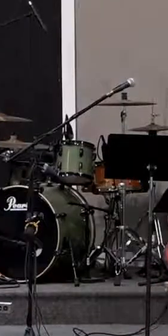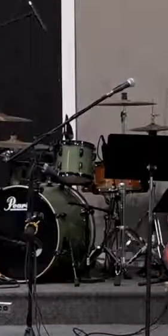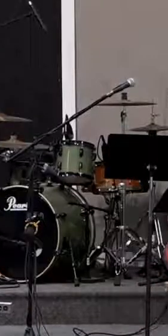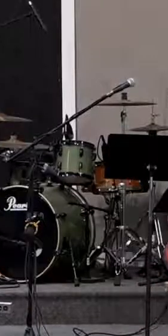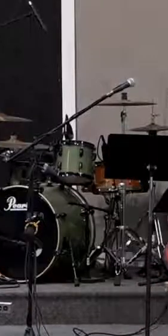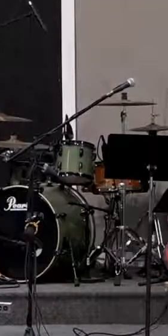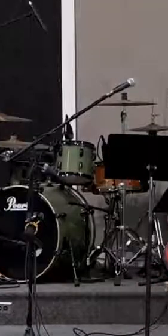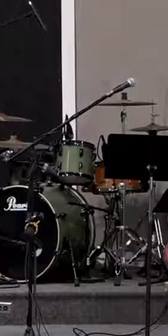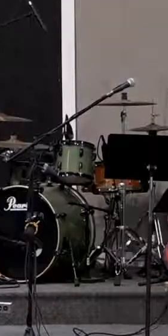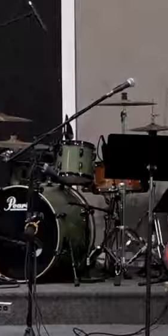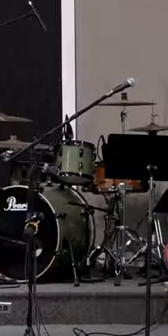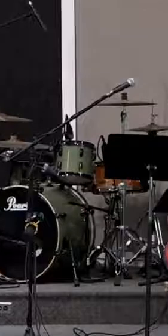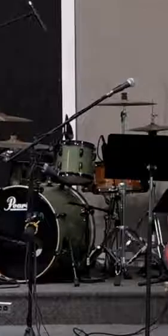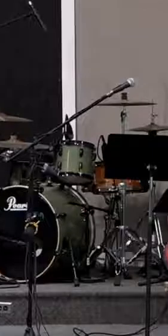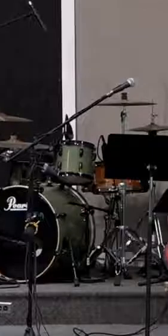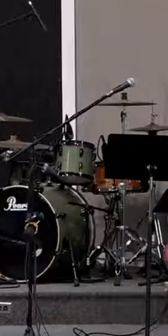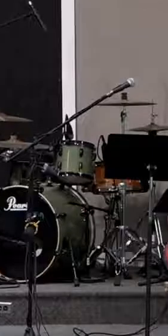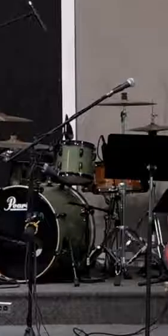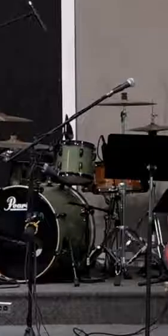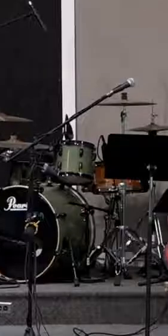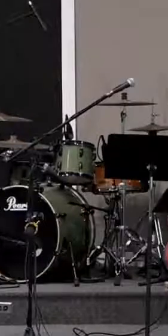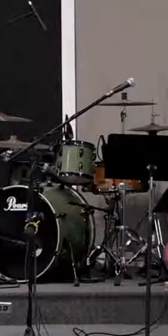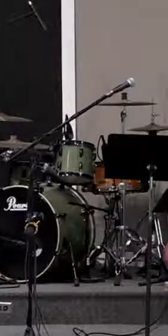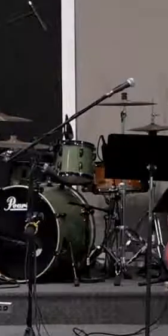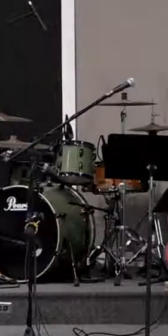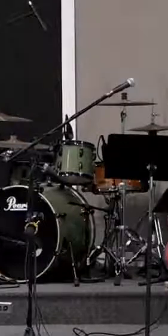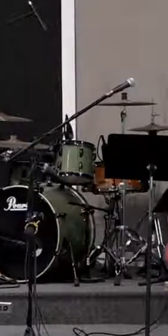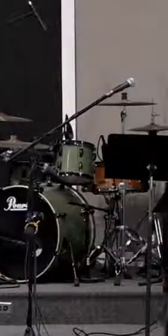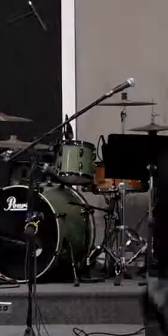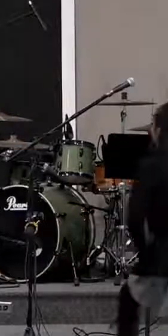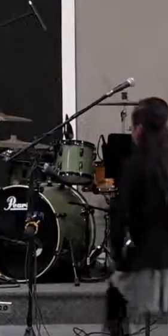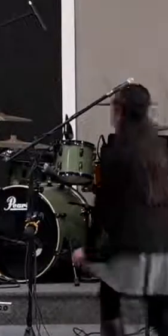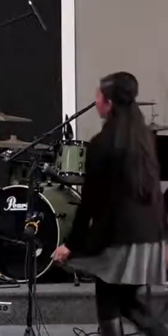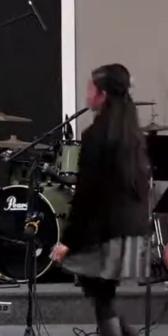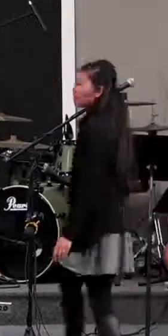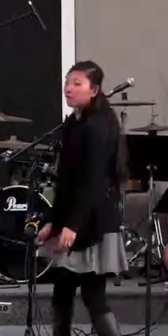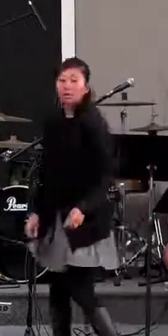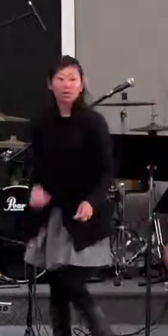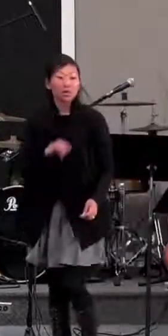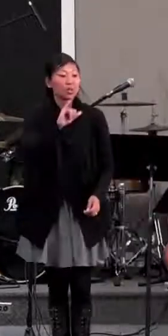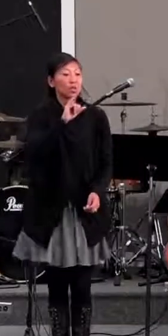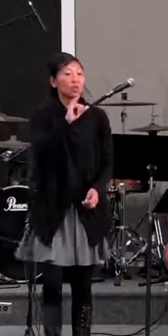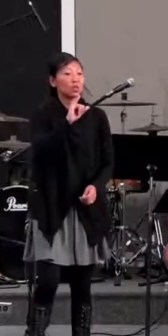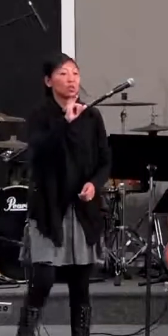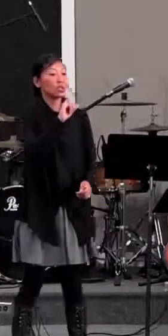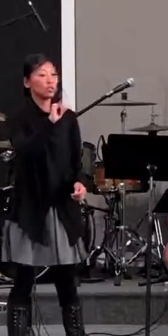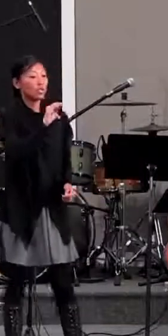All right, if you want to find your way back to your seats, you can turn in your Bibles to James chapter 4.